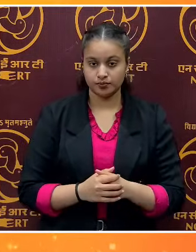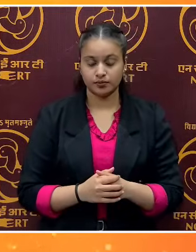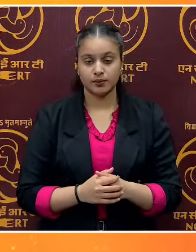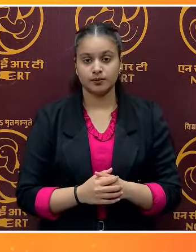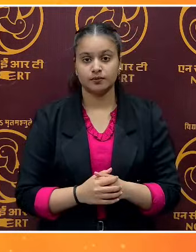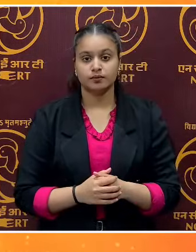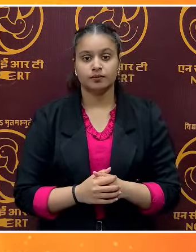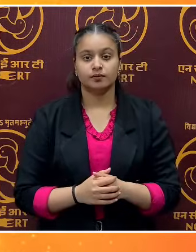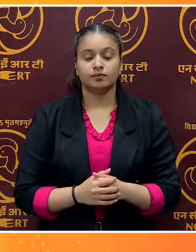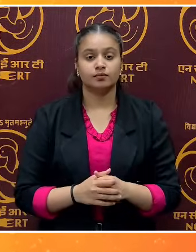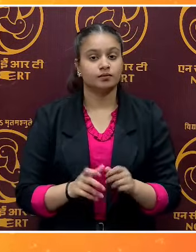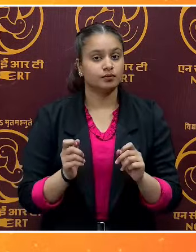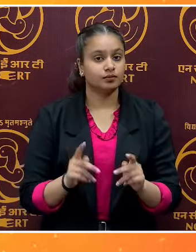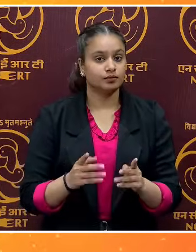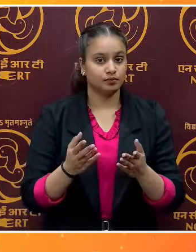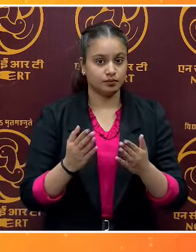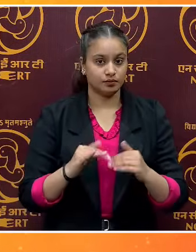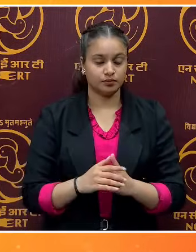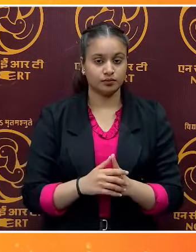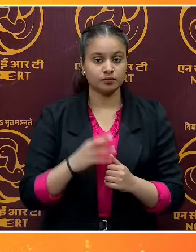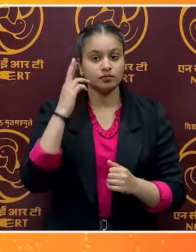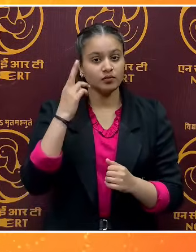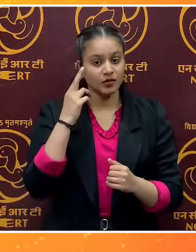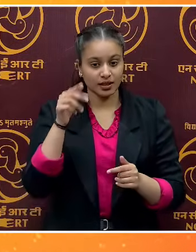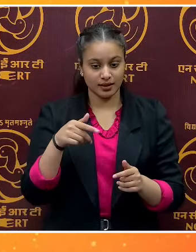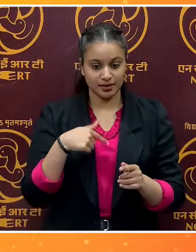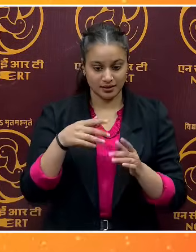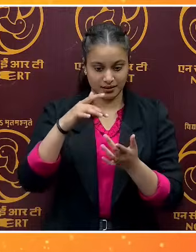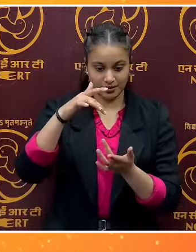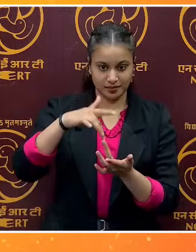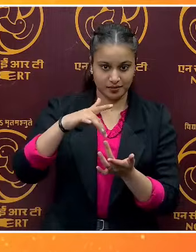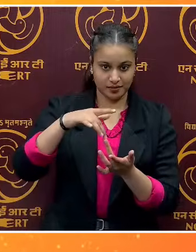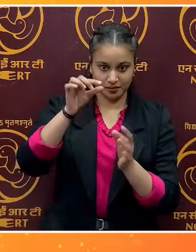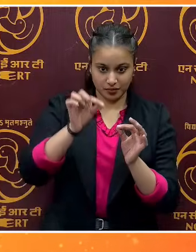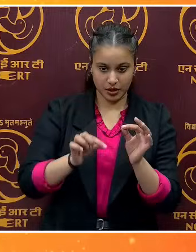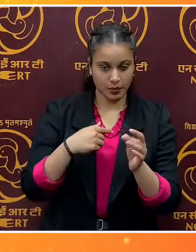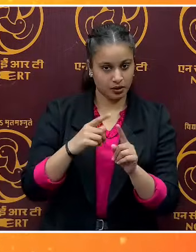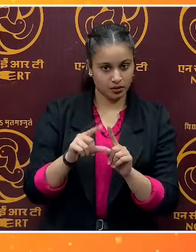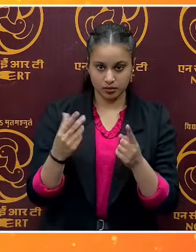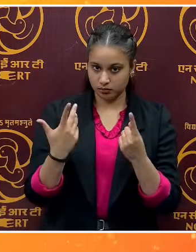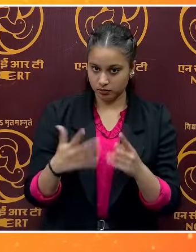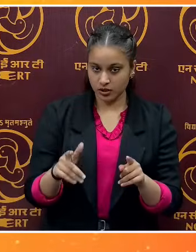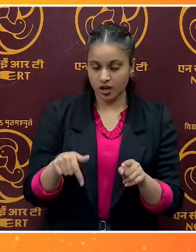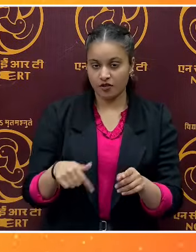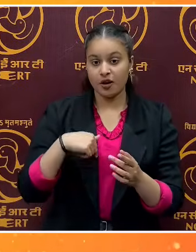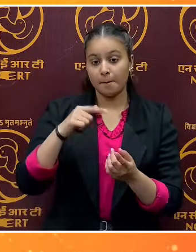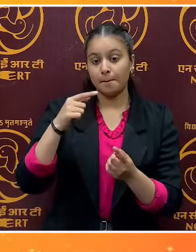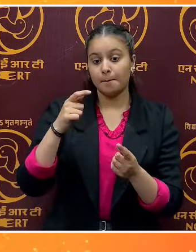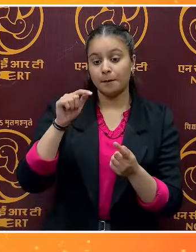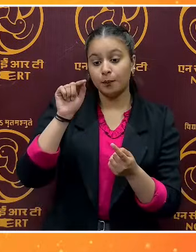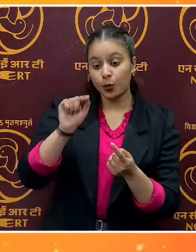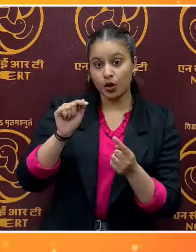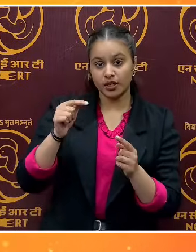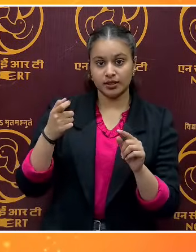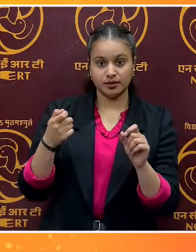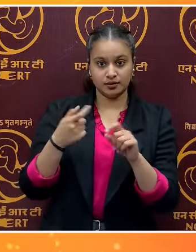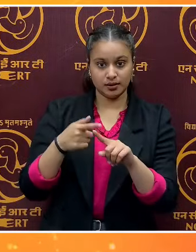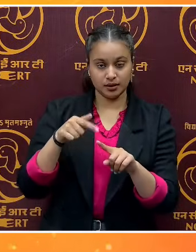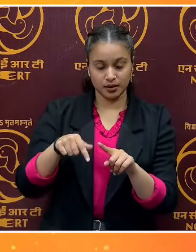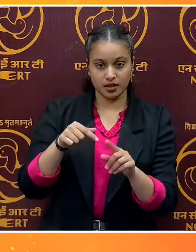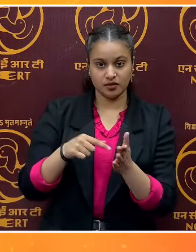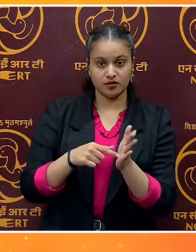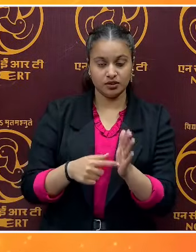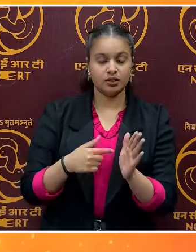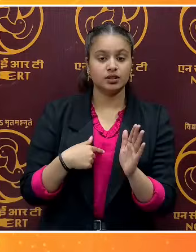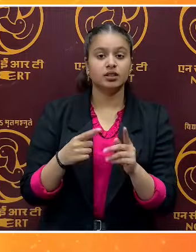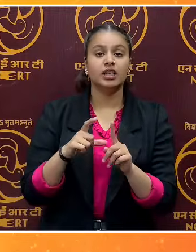this way. Okay. And because this perpendicular we had already done, so the point of intersection will give me the point